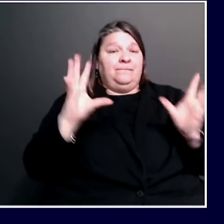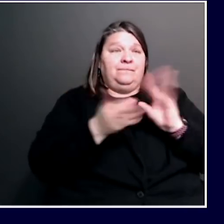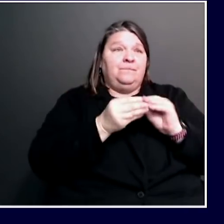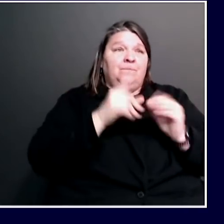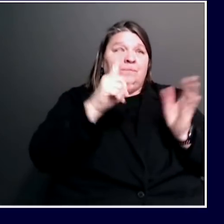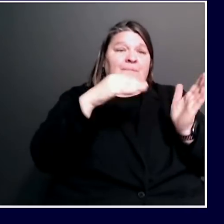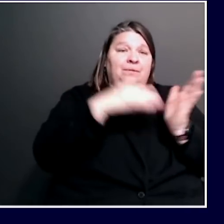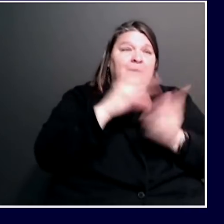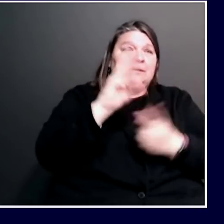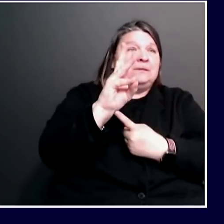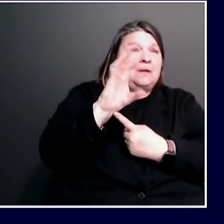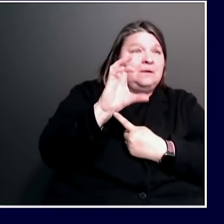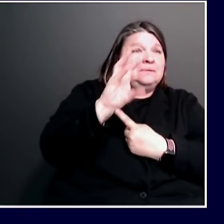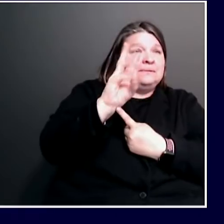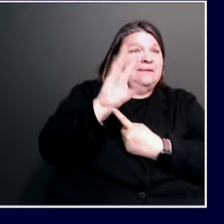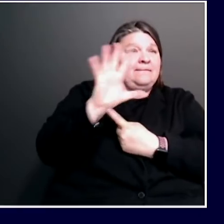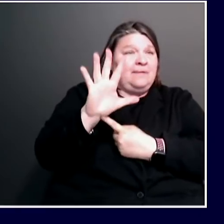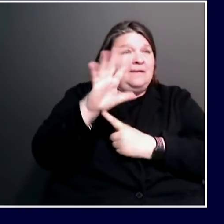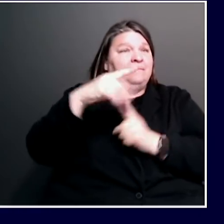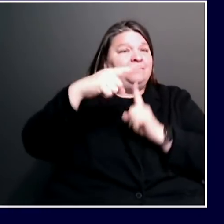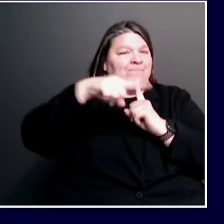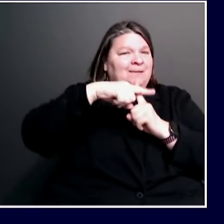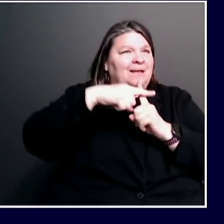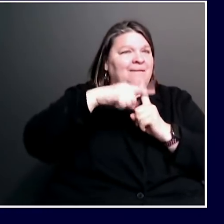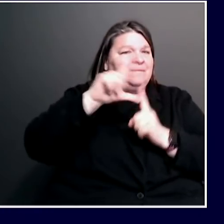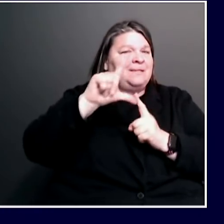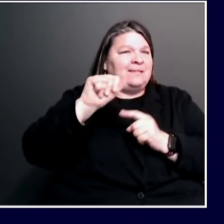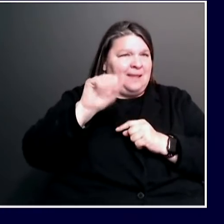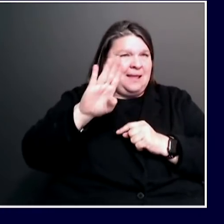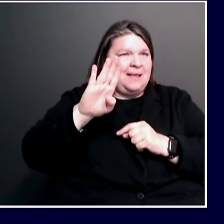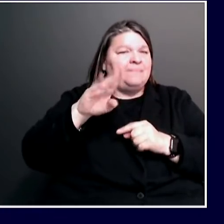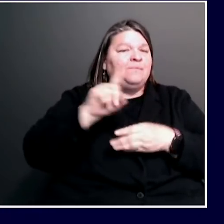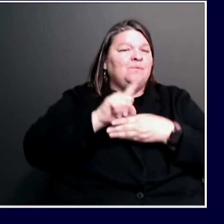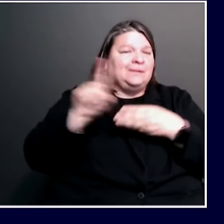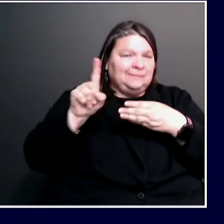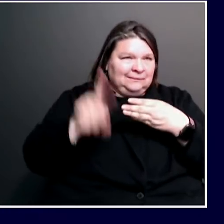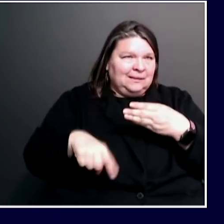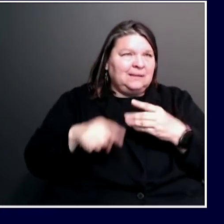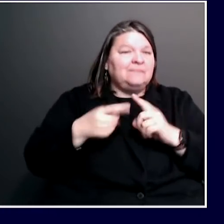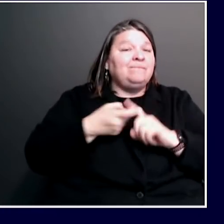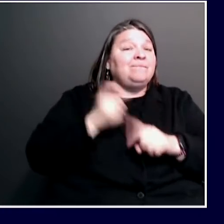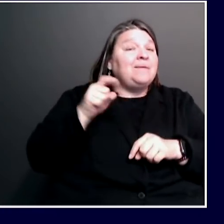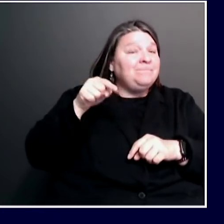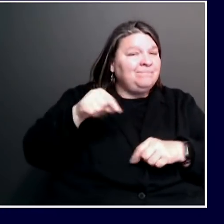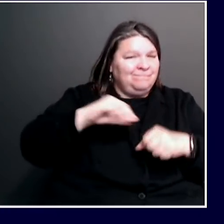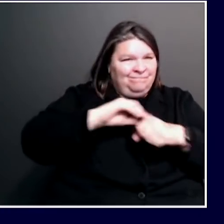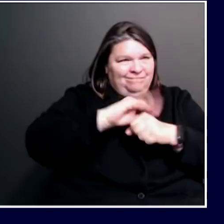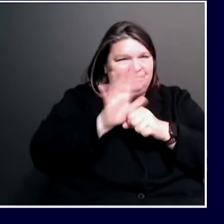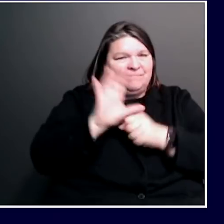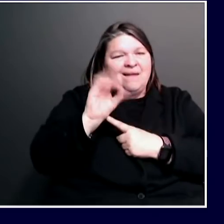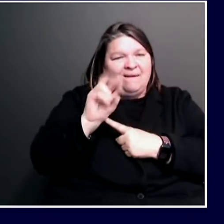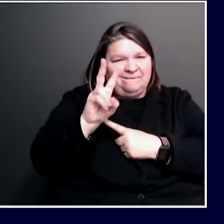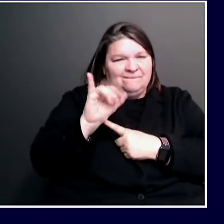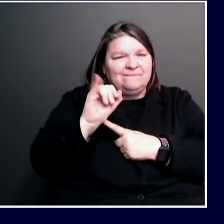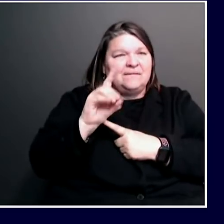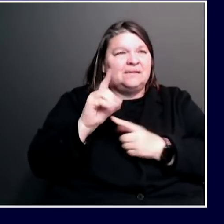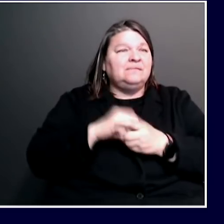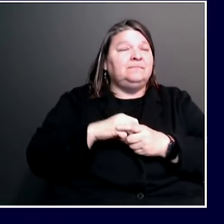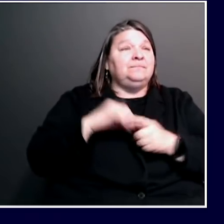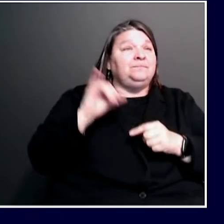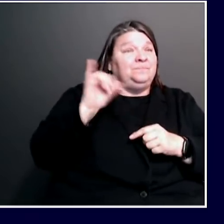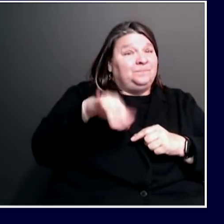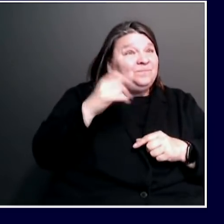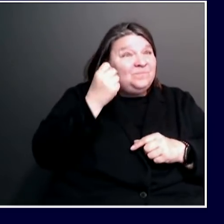1,665 positive laboratory results for COVID-19 every day for the past 7 days. But that's actually down